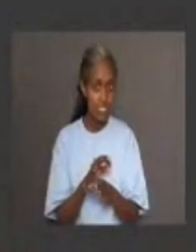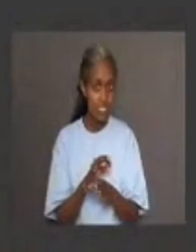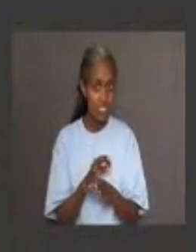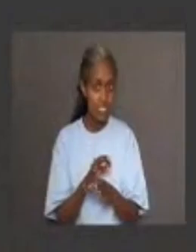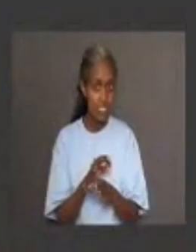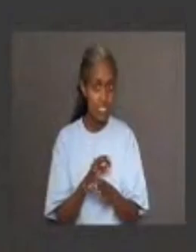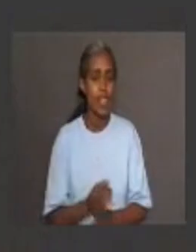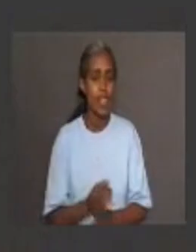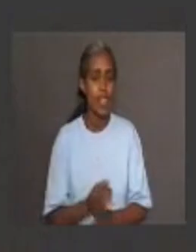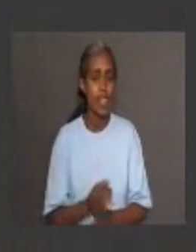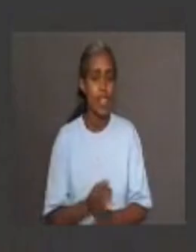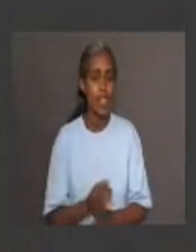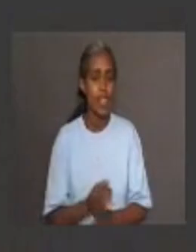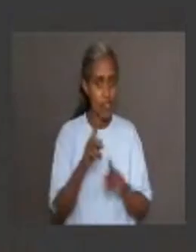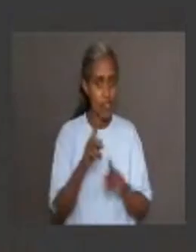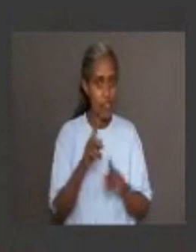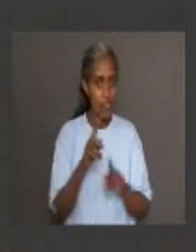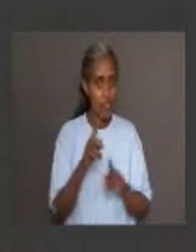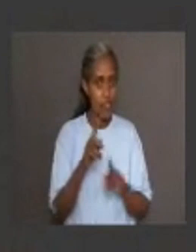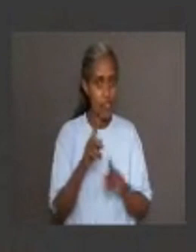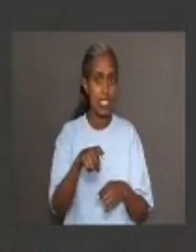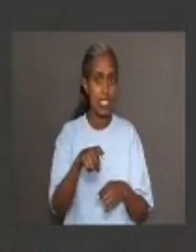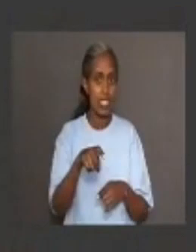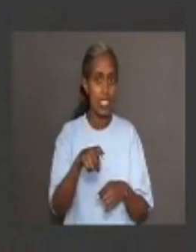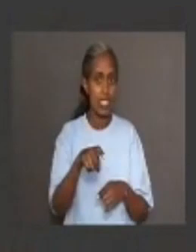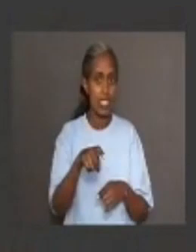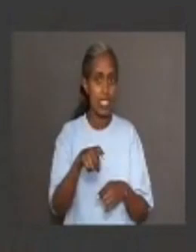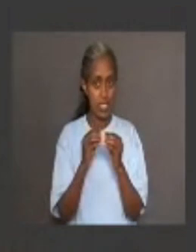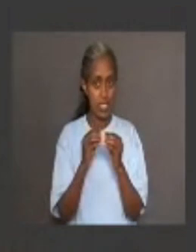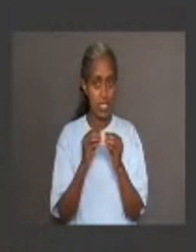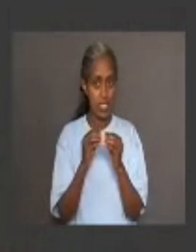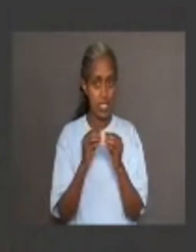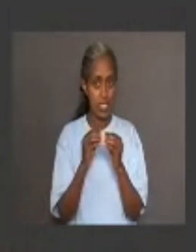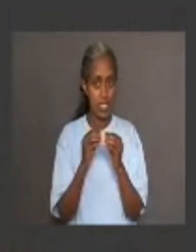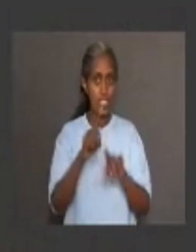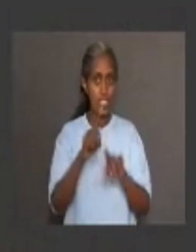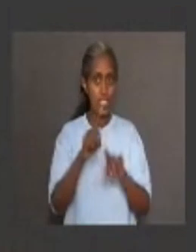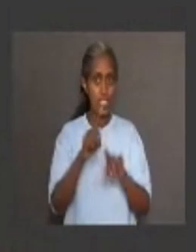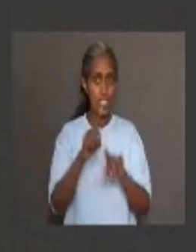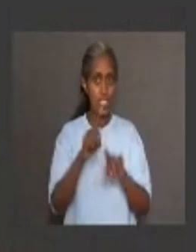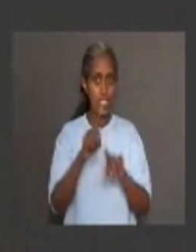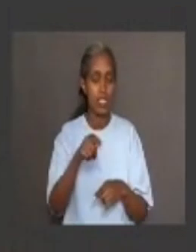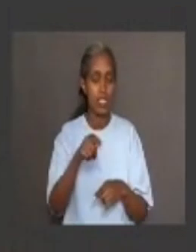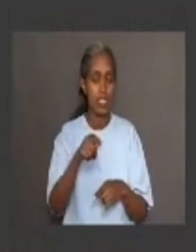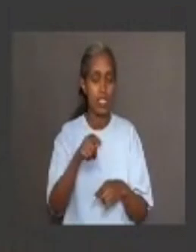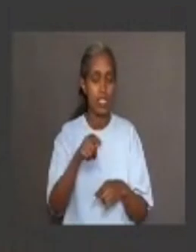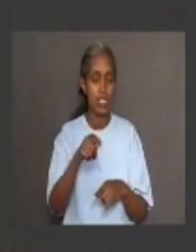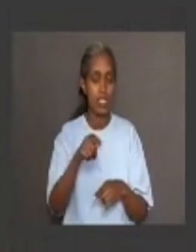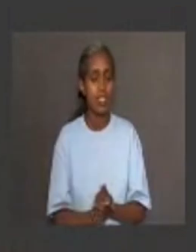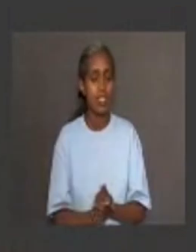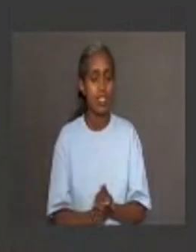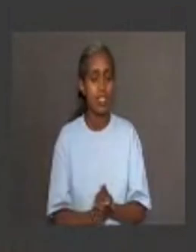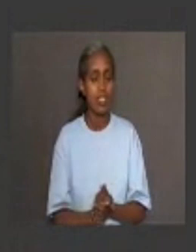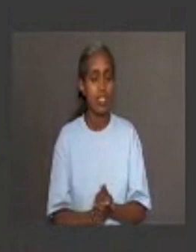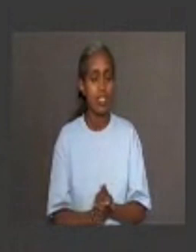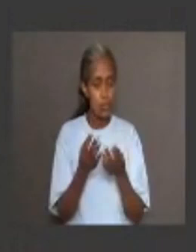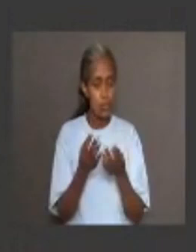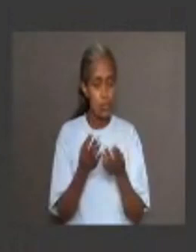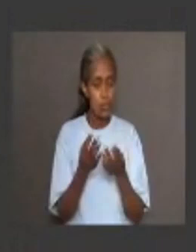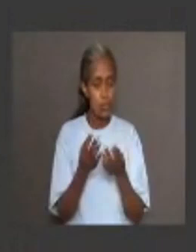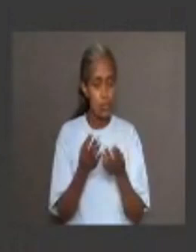F of x plus g of x is expressed as